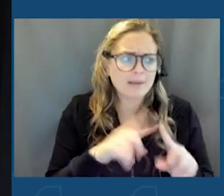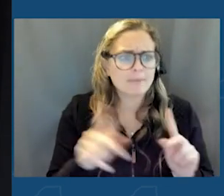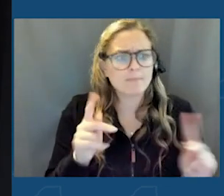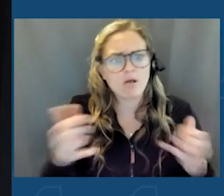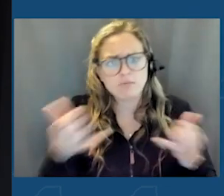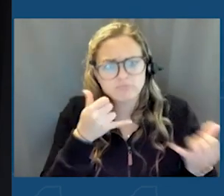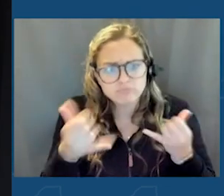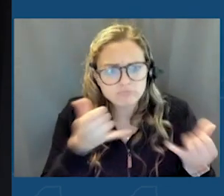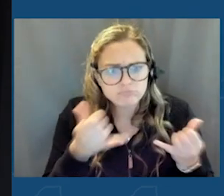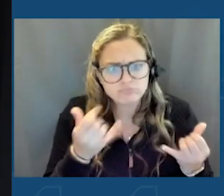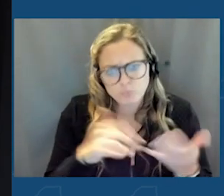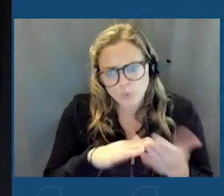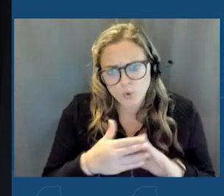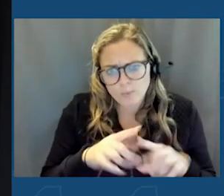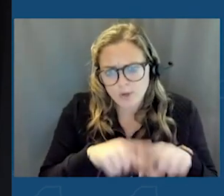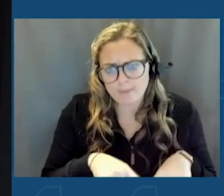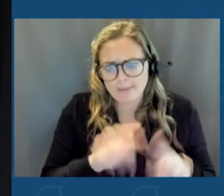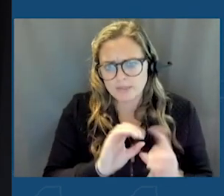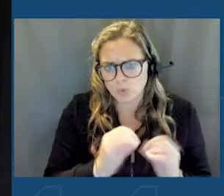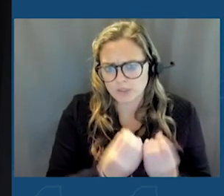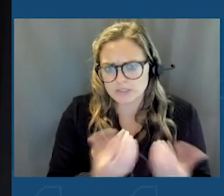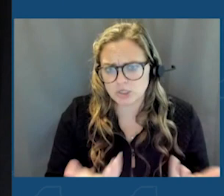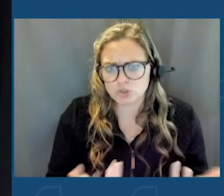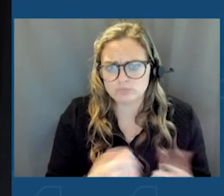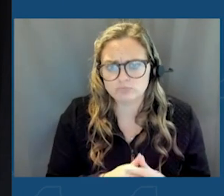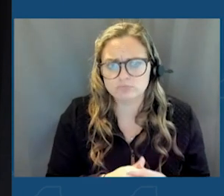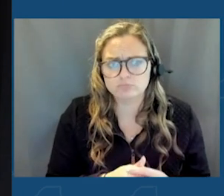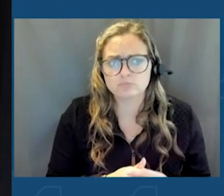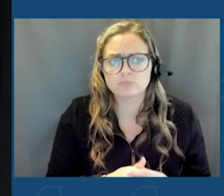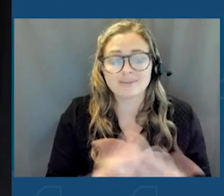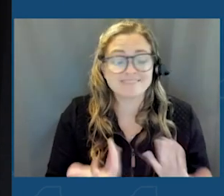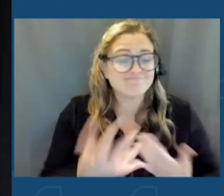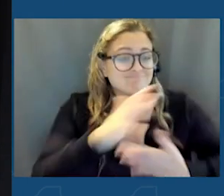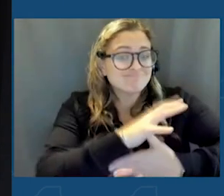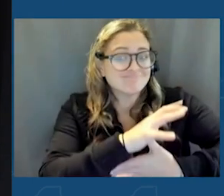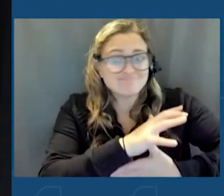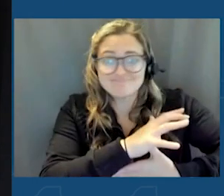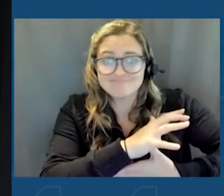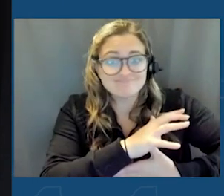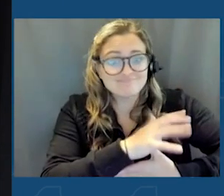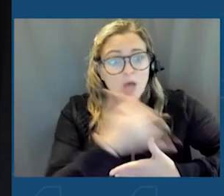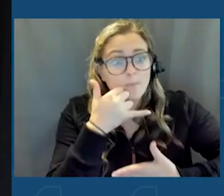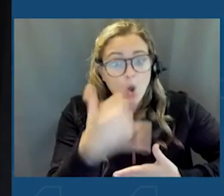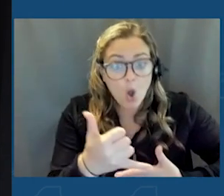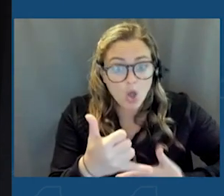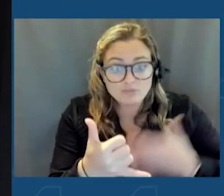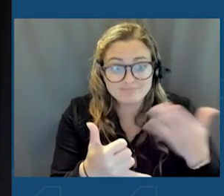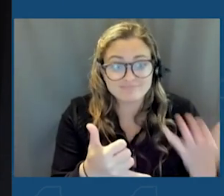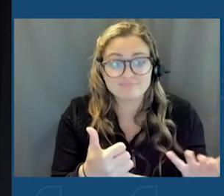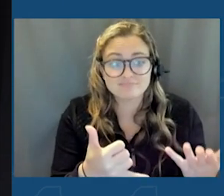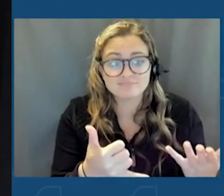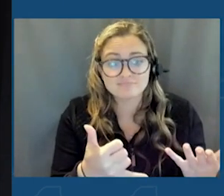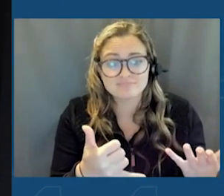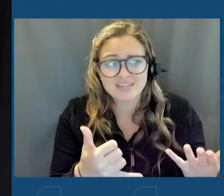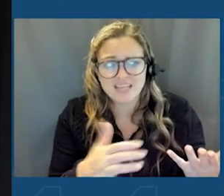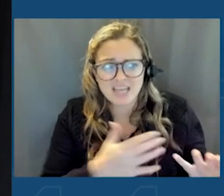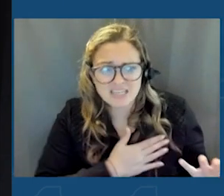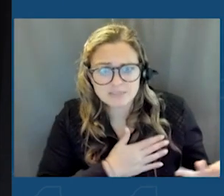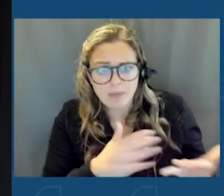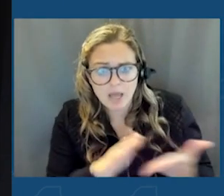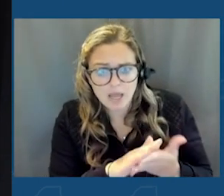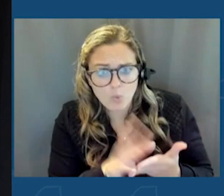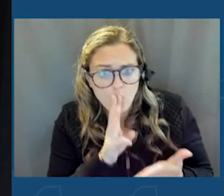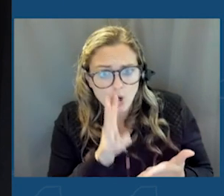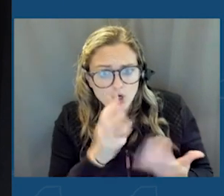We're a community-based organization. The number one call we get is my water safe to